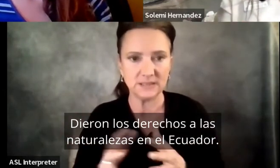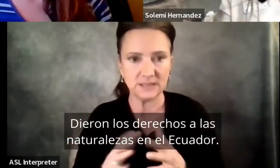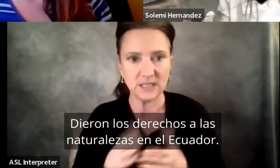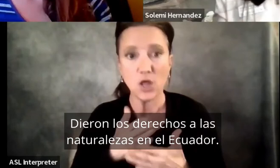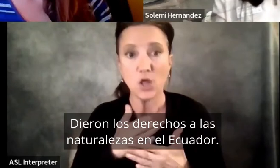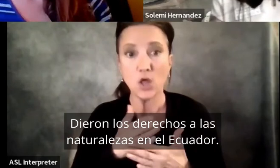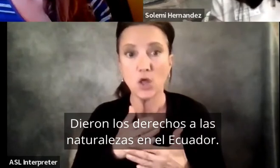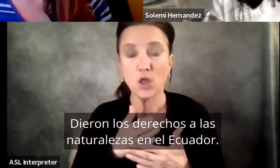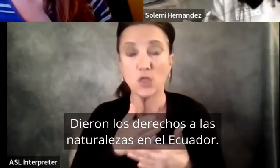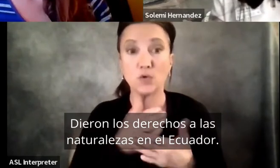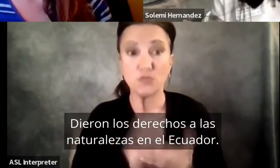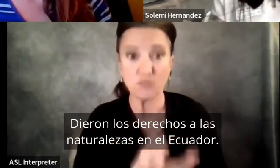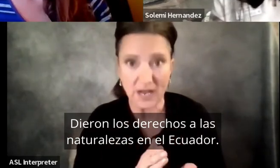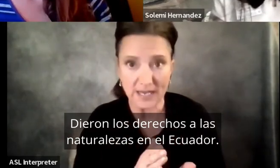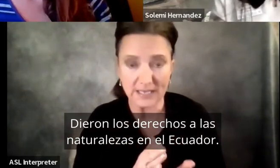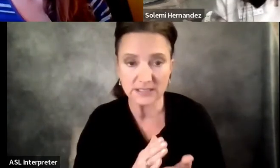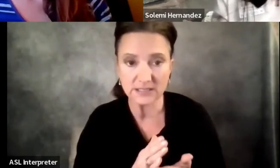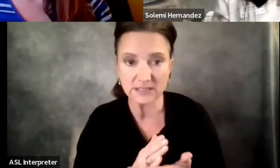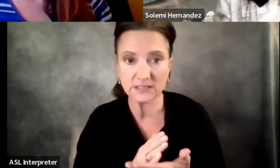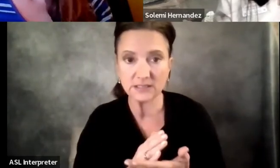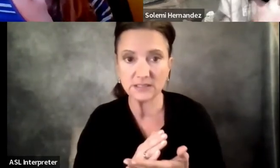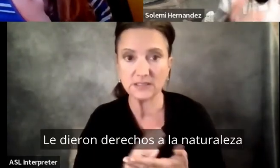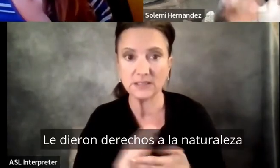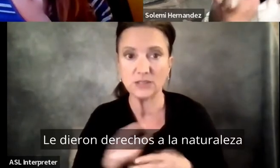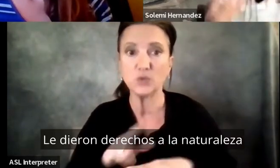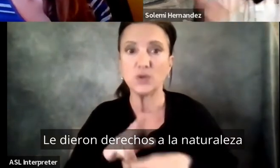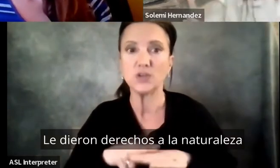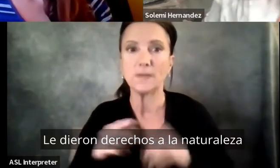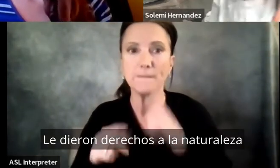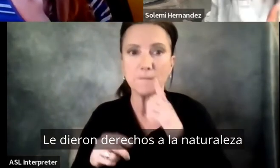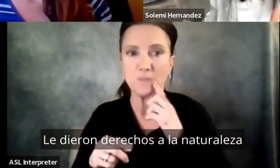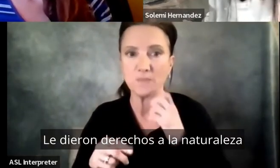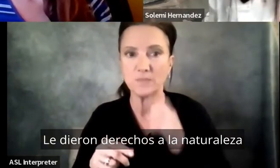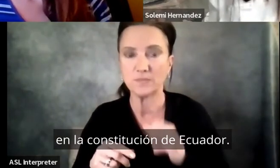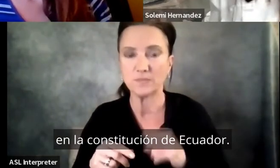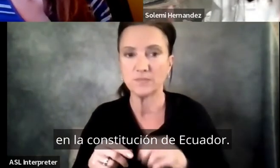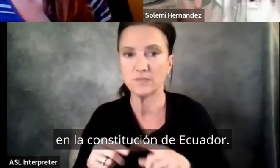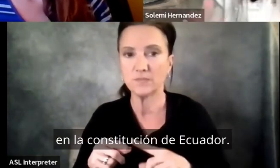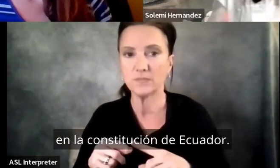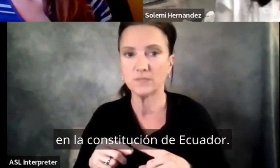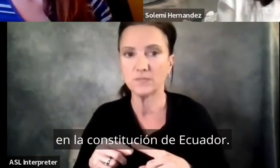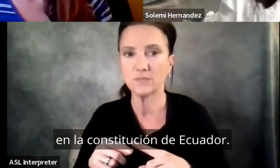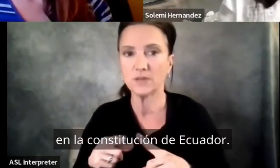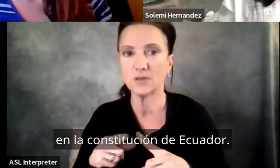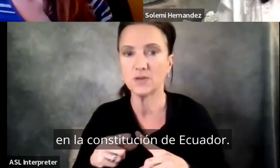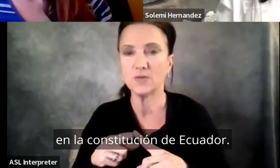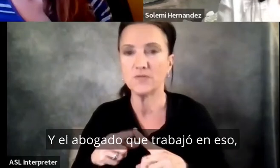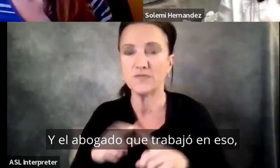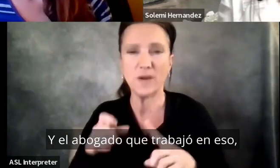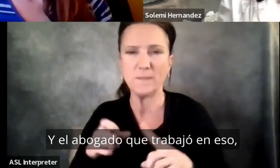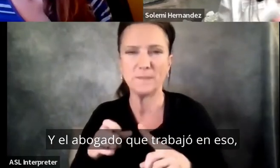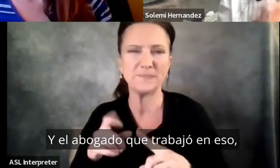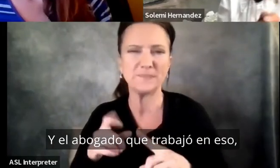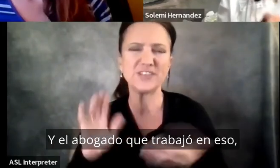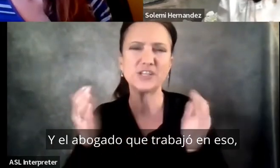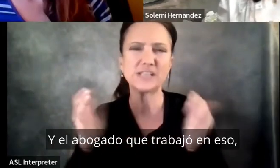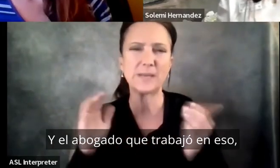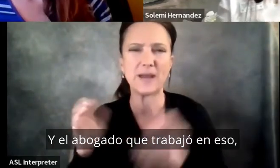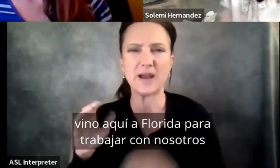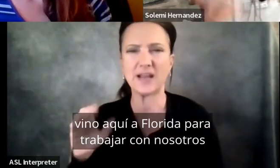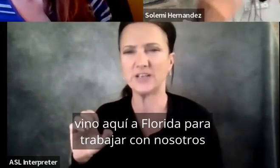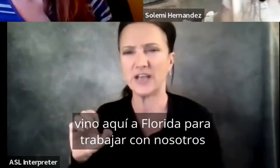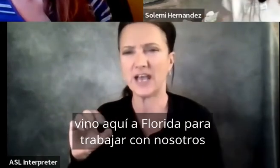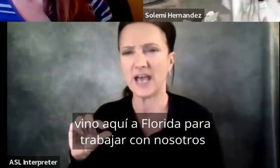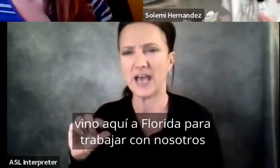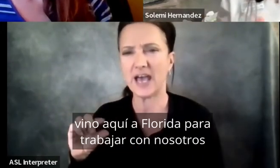to natures in Ecuador. They gave rights to natures in the Ecuador Constitution. And the lawyer that worked on